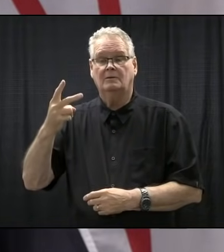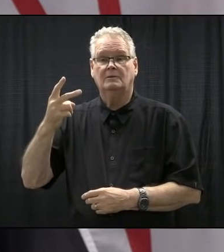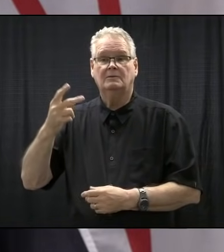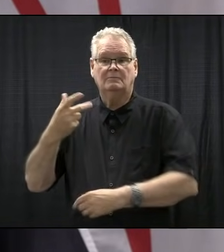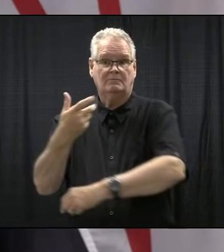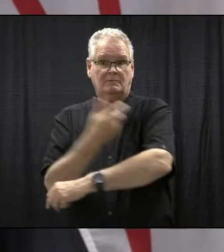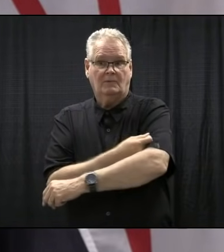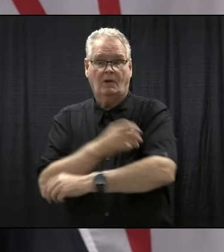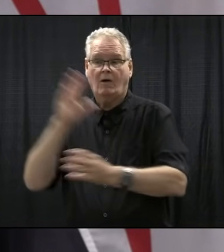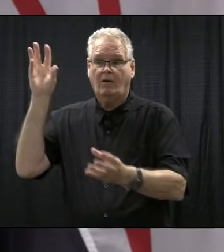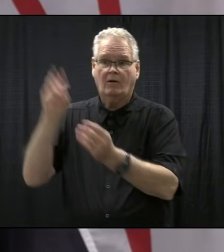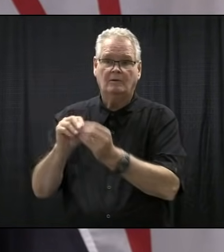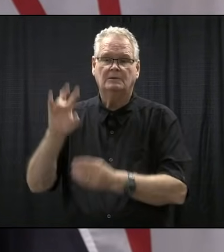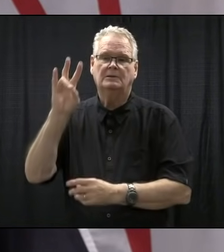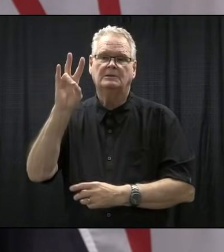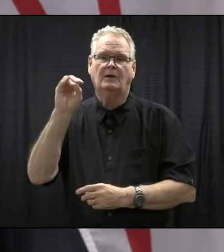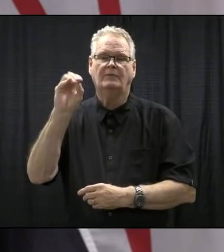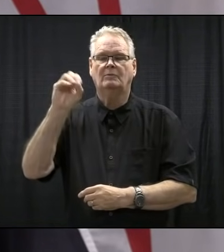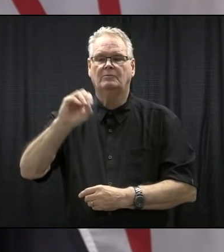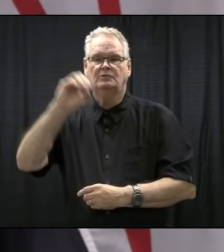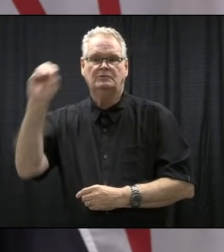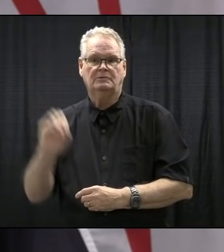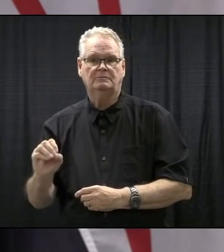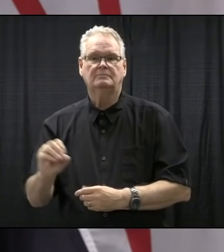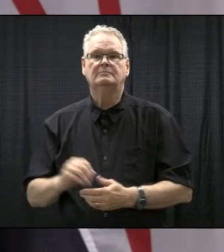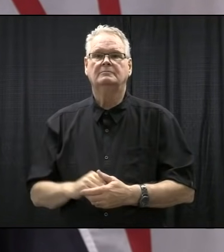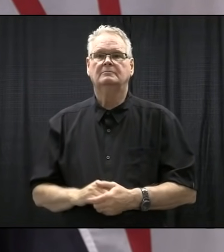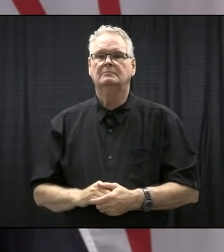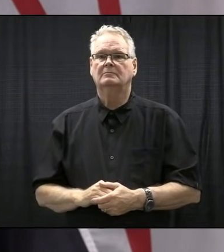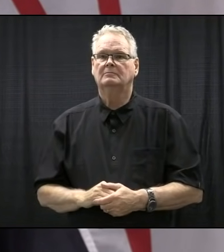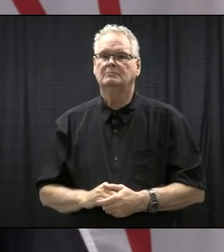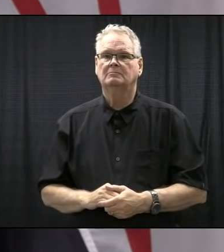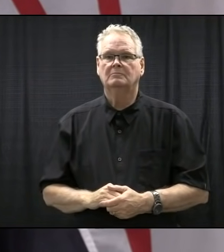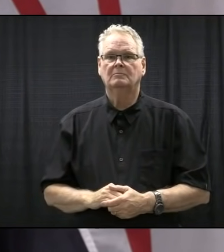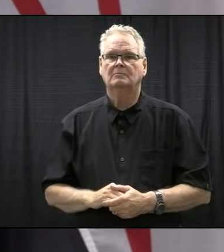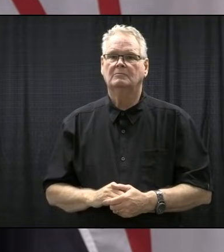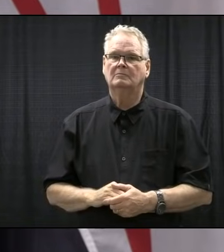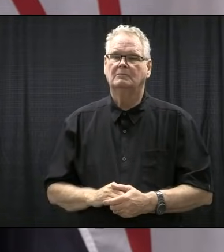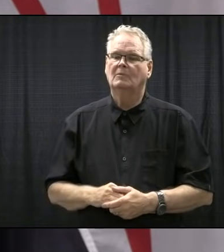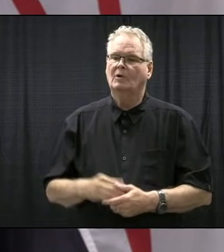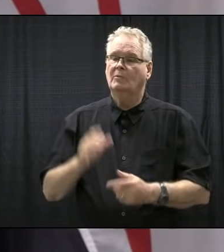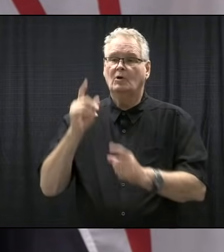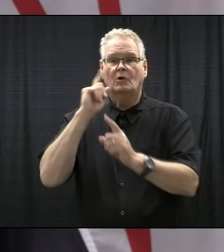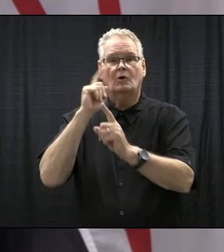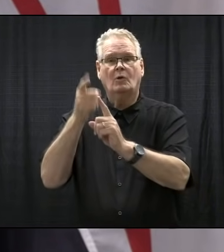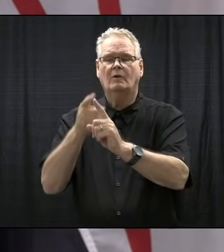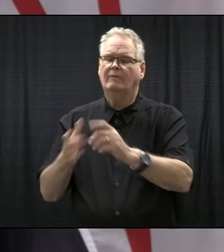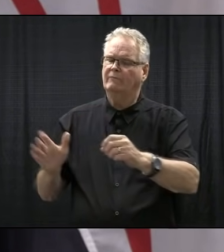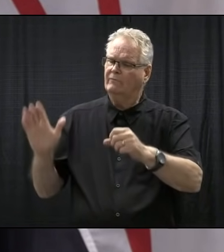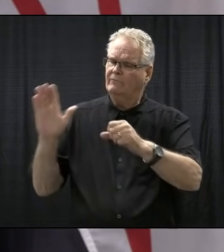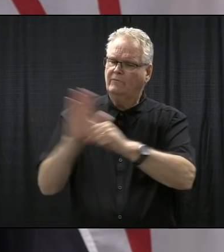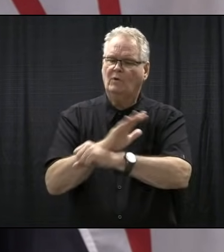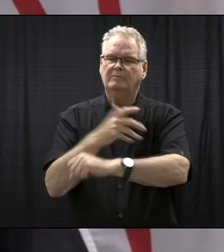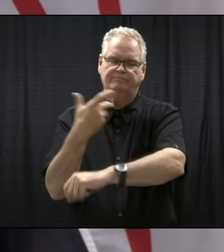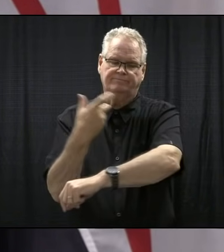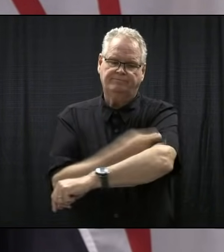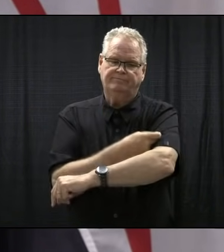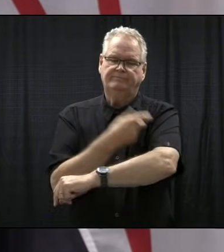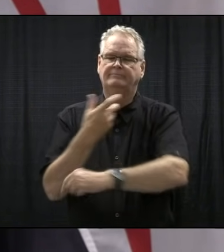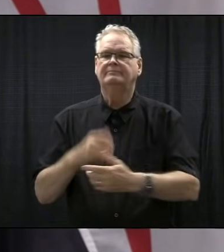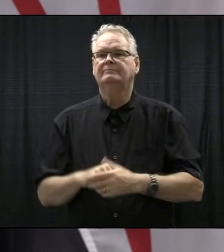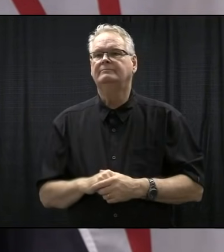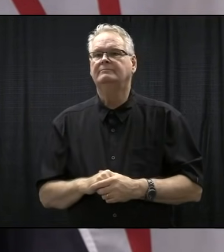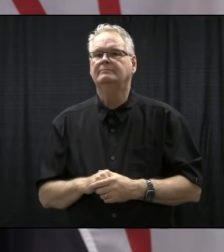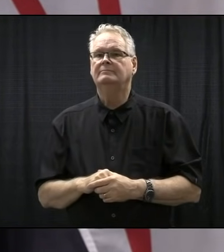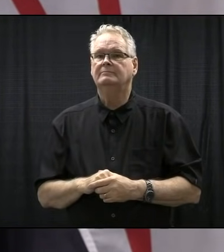vaccinated number higher and ensure our population is better protected. Data from the Public Health Agency of Canada shows that